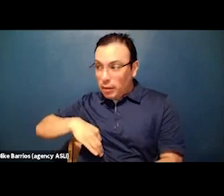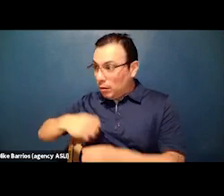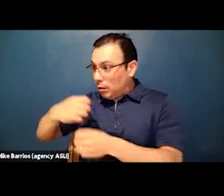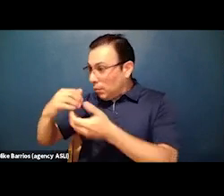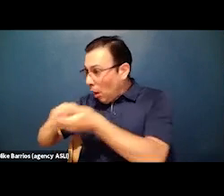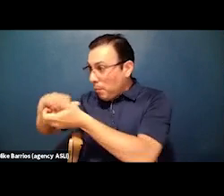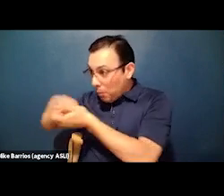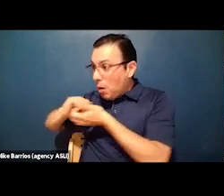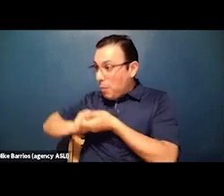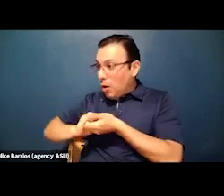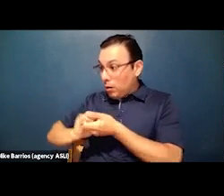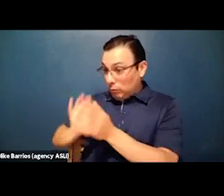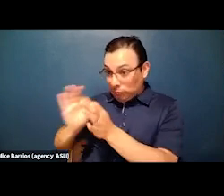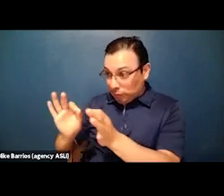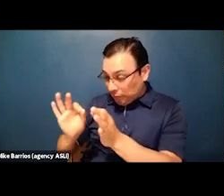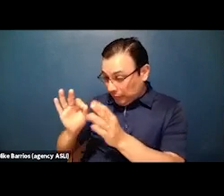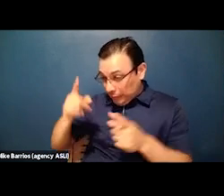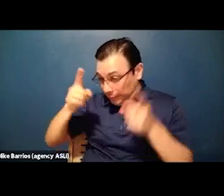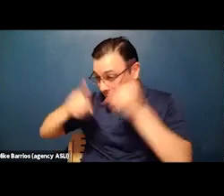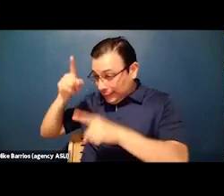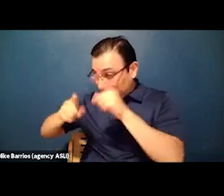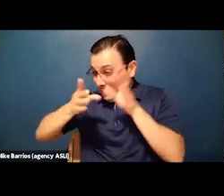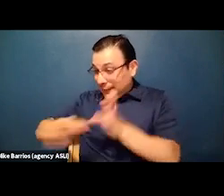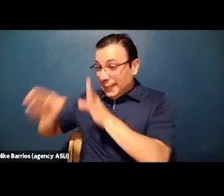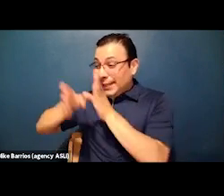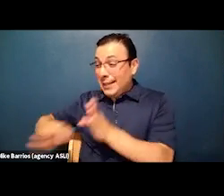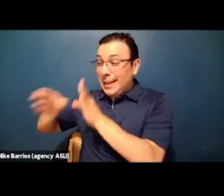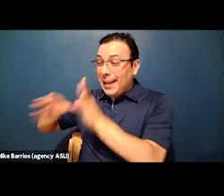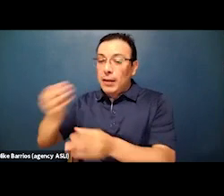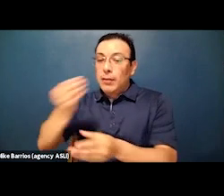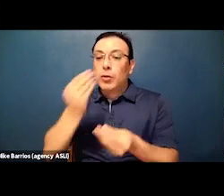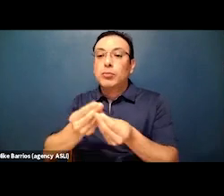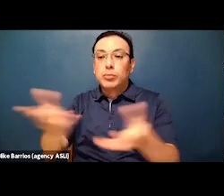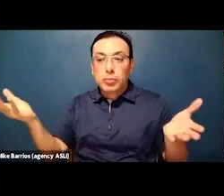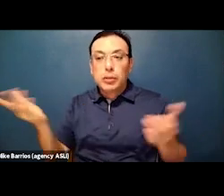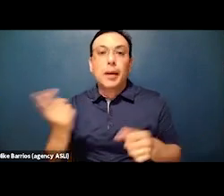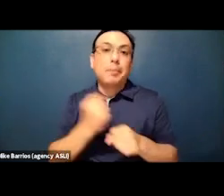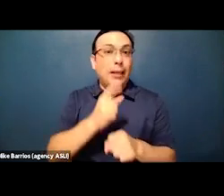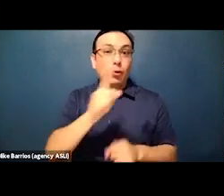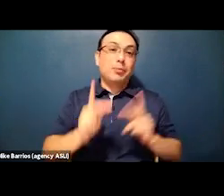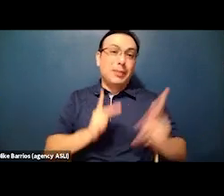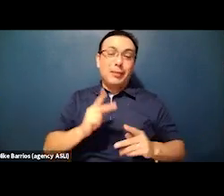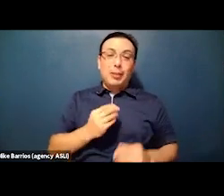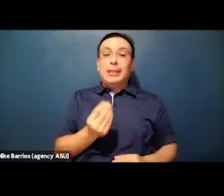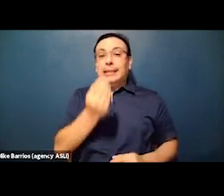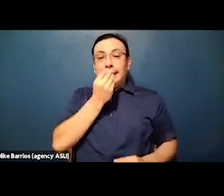So very comprehensive effort to keep bellies full and people